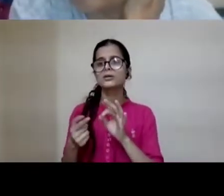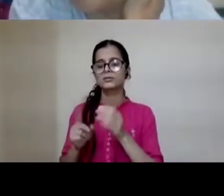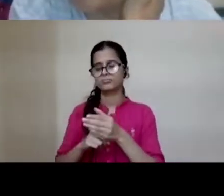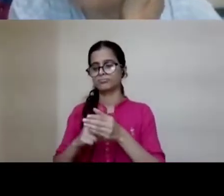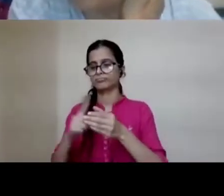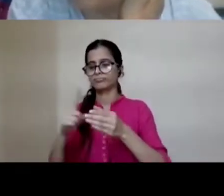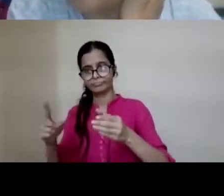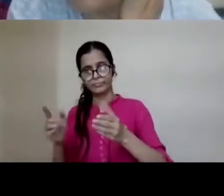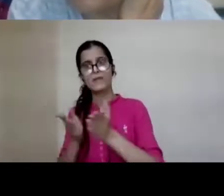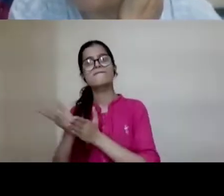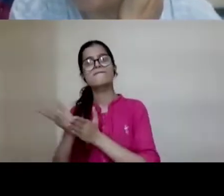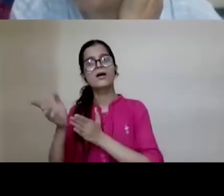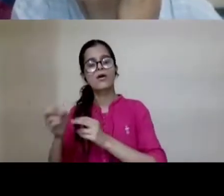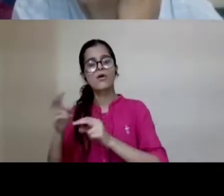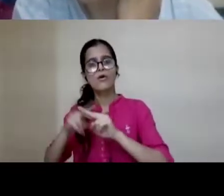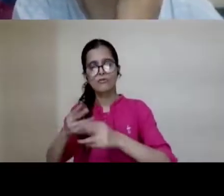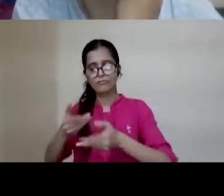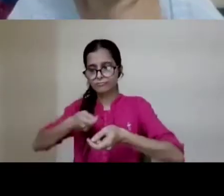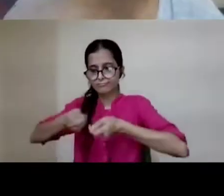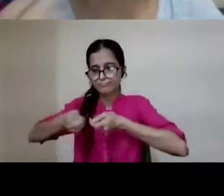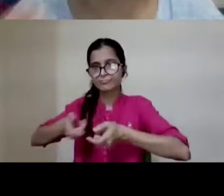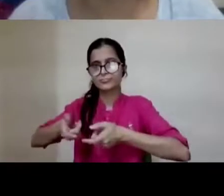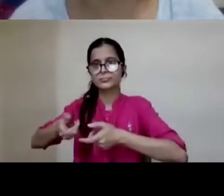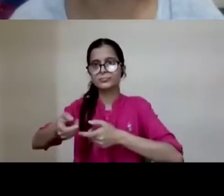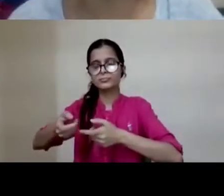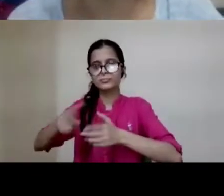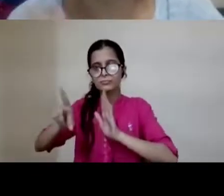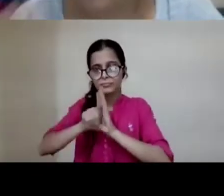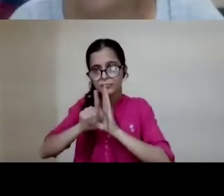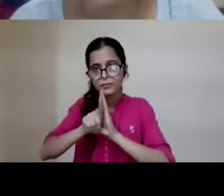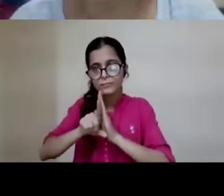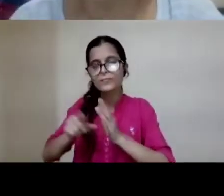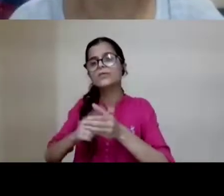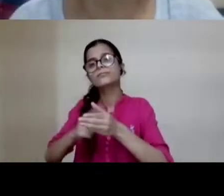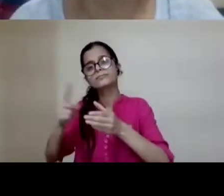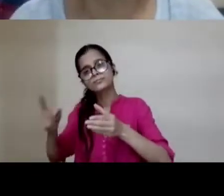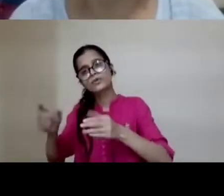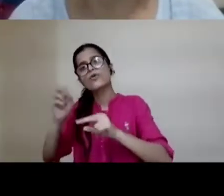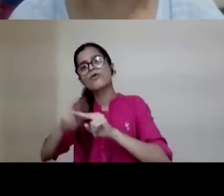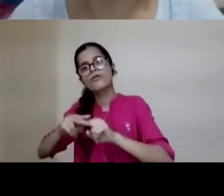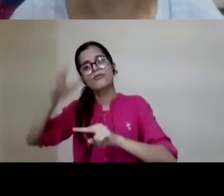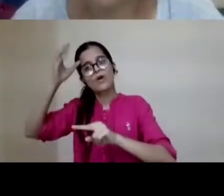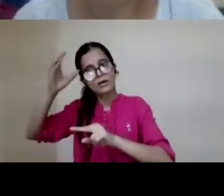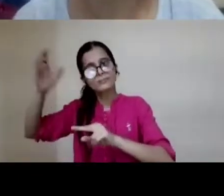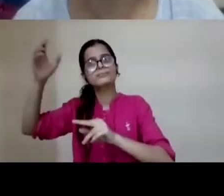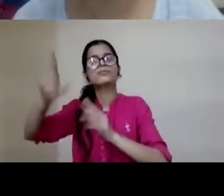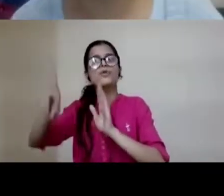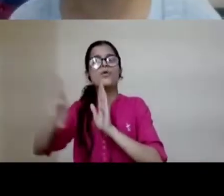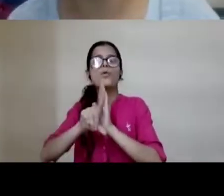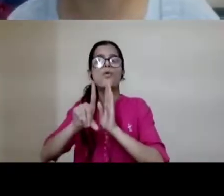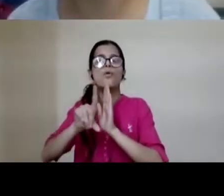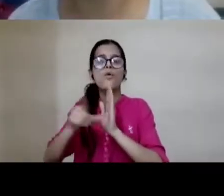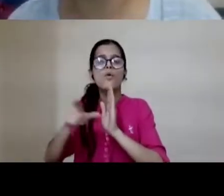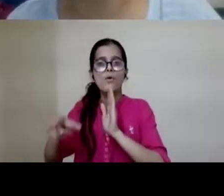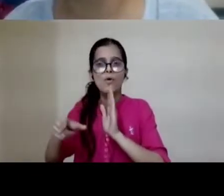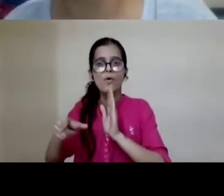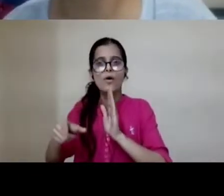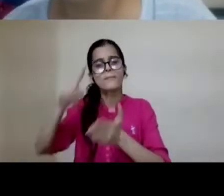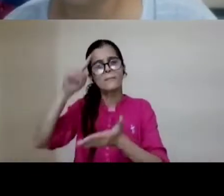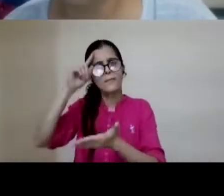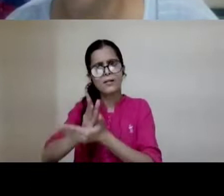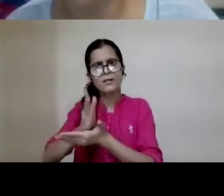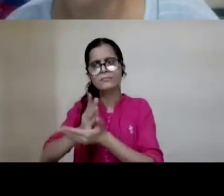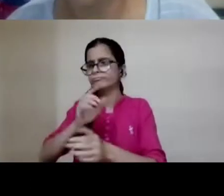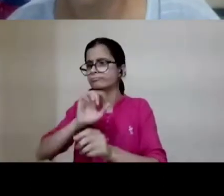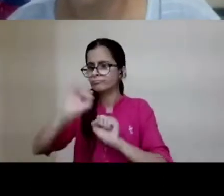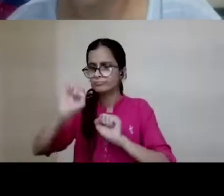exclusionary way of operating the law, exclusionary way of conceptualizing the law, and believing it is legit to keep certain